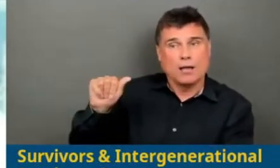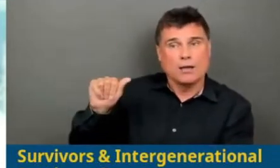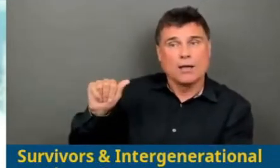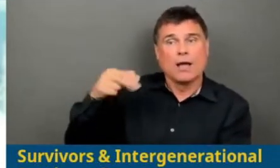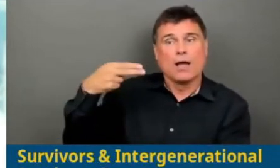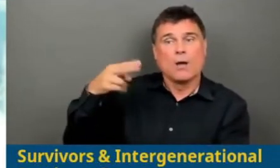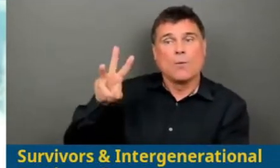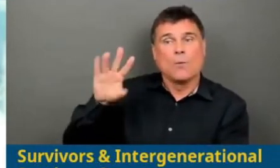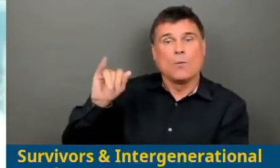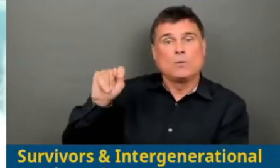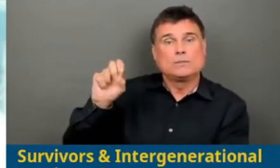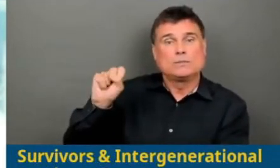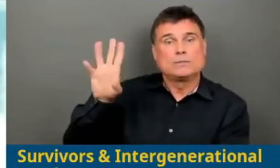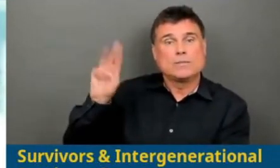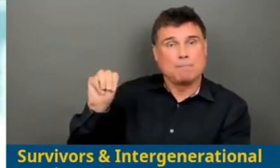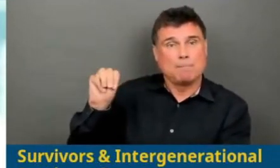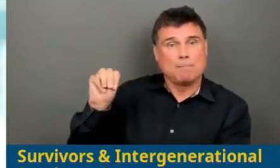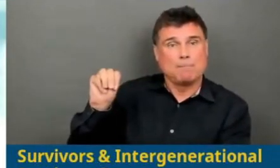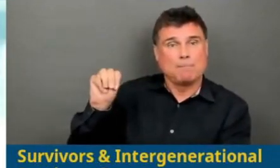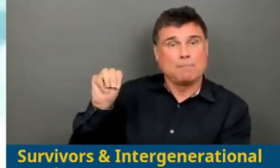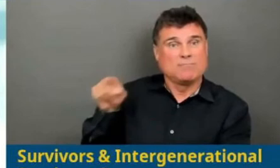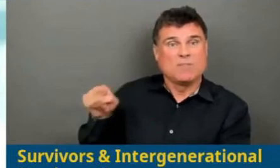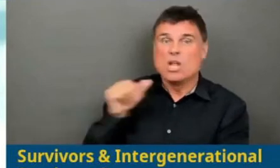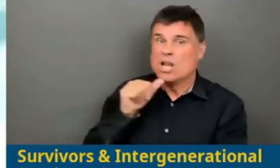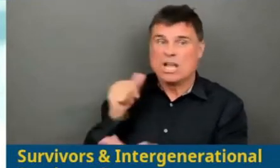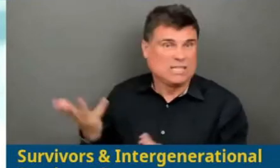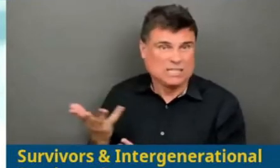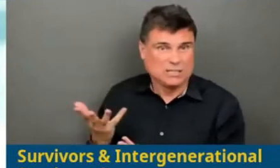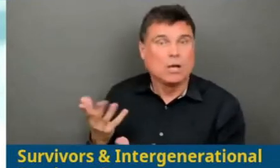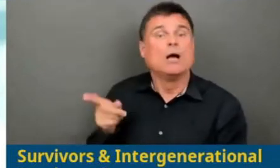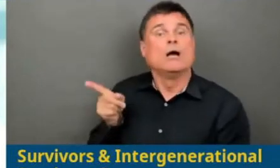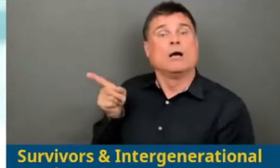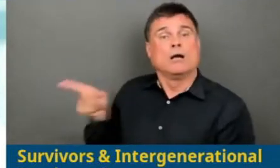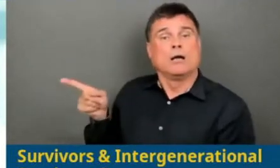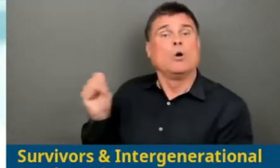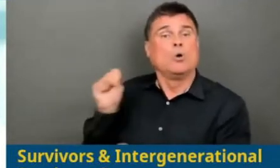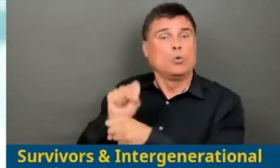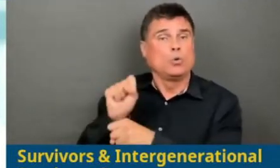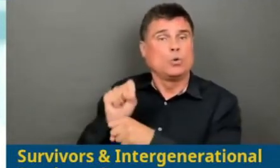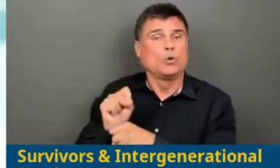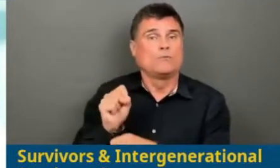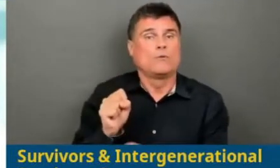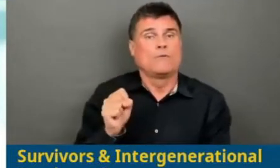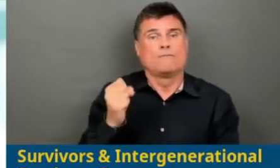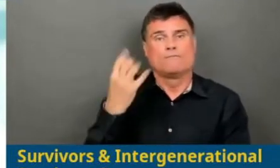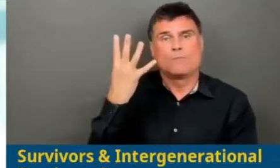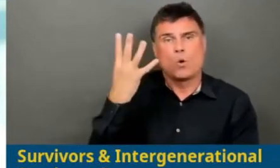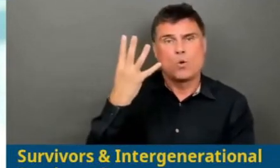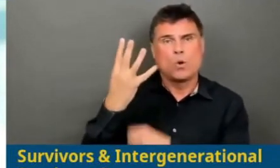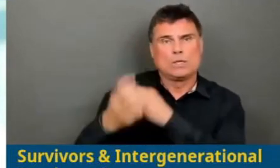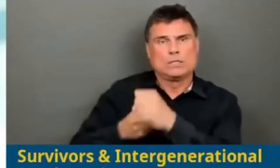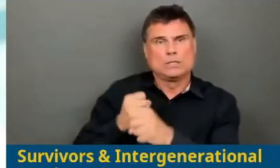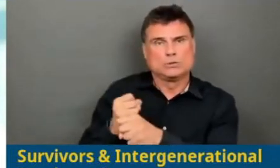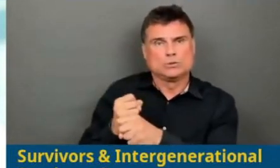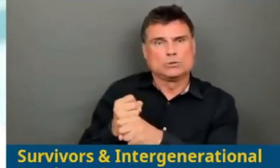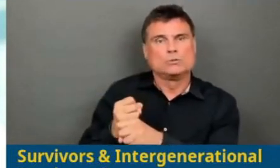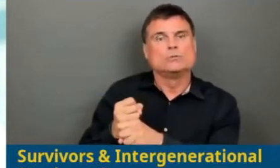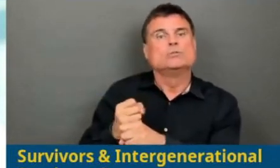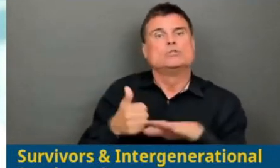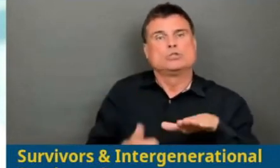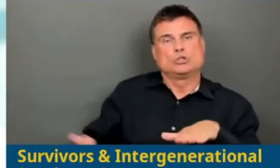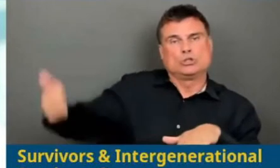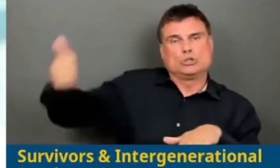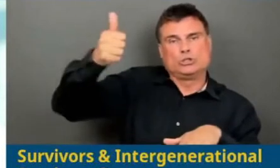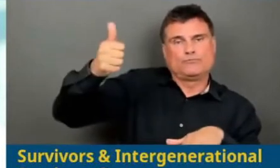today. But I can tell you that she served four terms as the elected chief of the Cowichan tribes, played a pivotal role in the creation